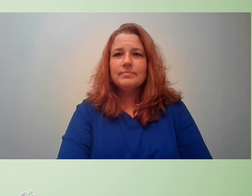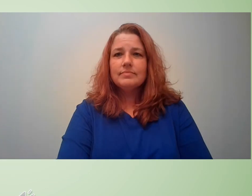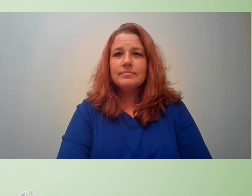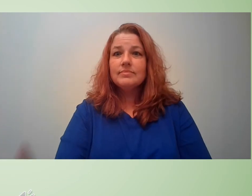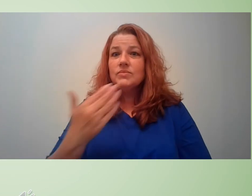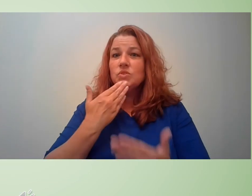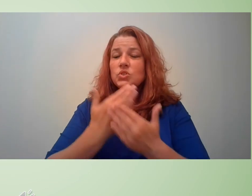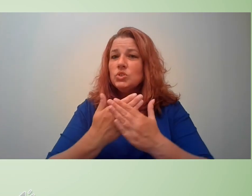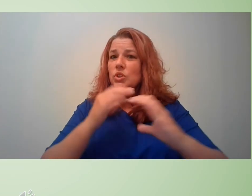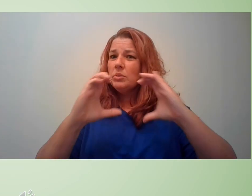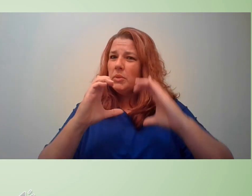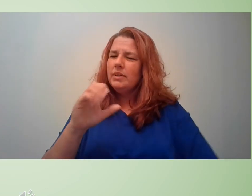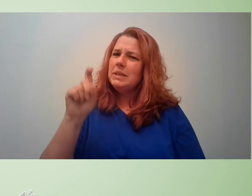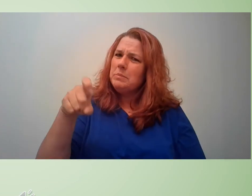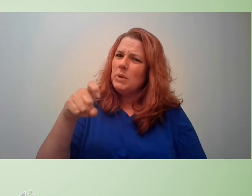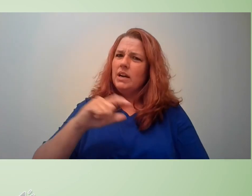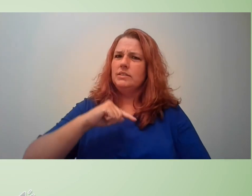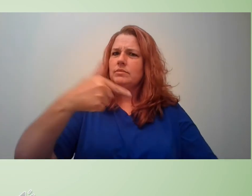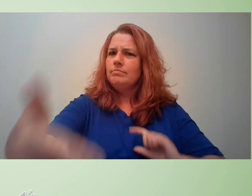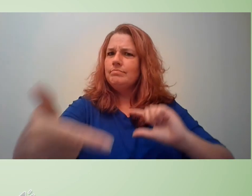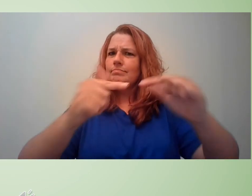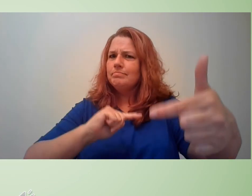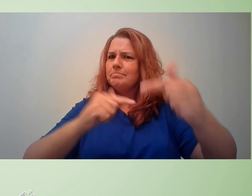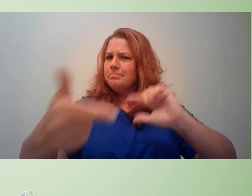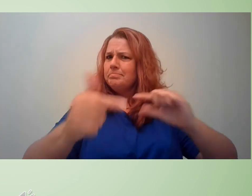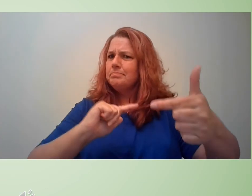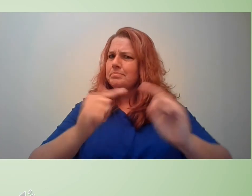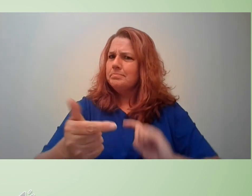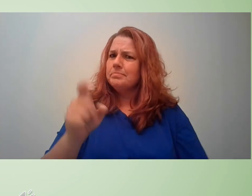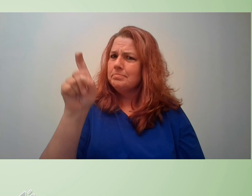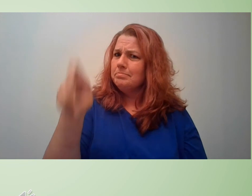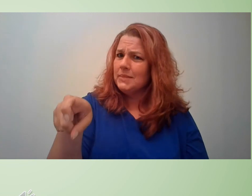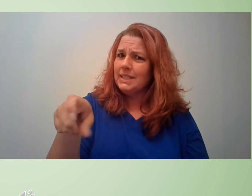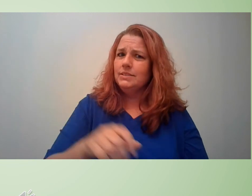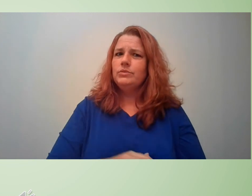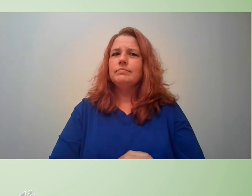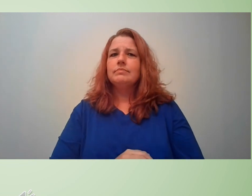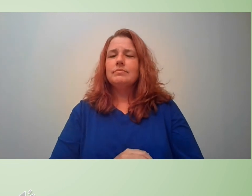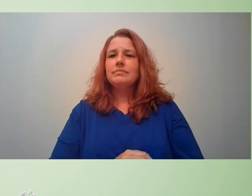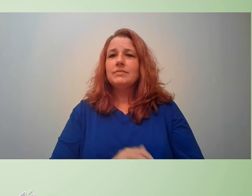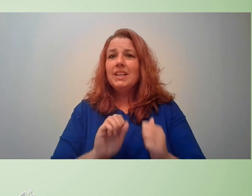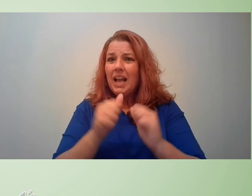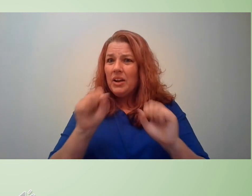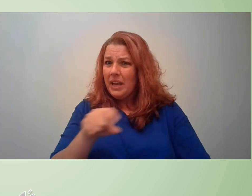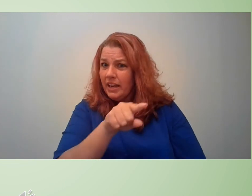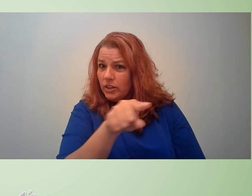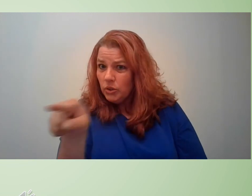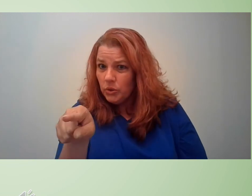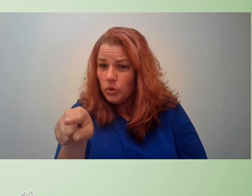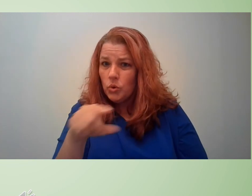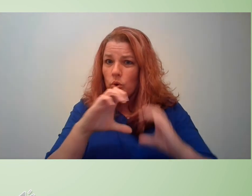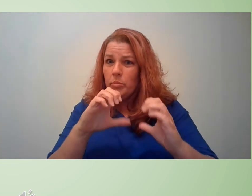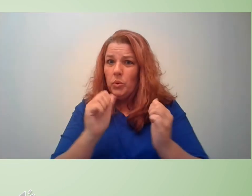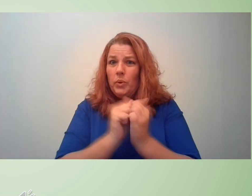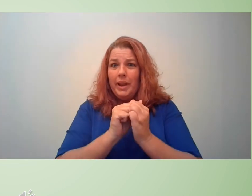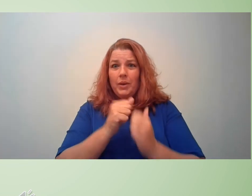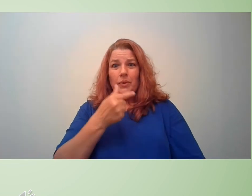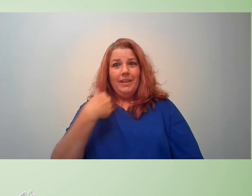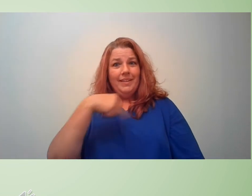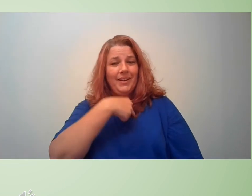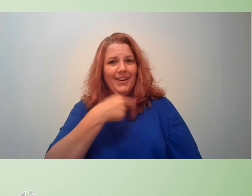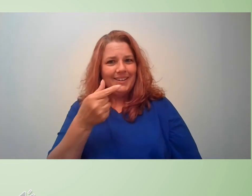Good communication goes both ways. How can you communicate with GSD? Phone calls, texts, the parent